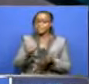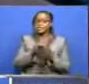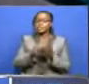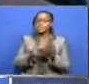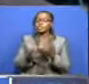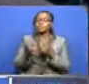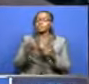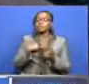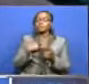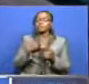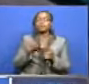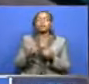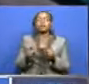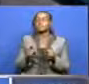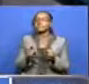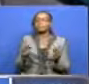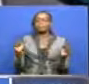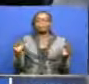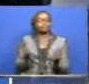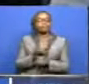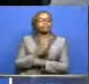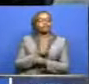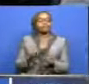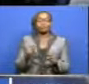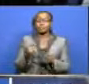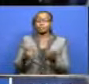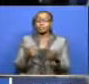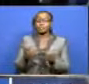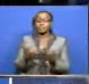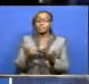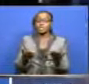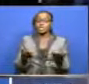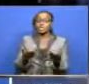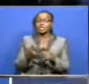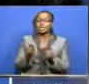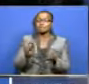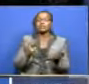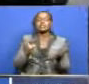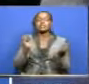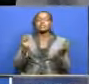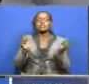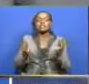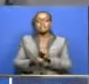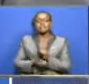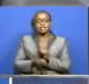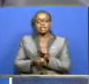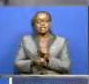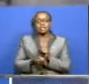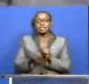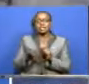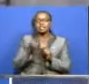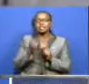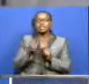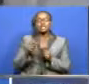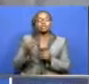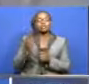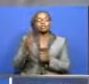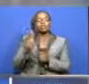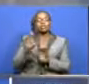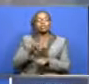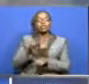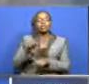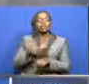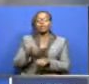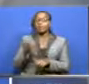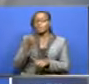not. That is a process. However, he appeared to have changed tune, contradicting his earlier assertion barely 24 hours later.